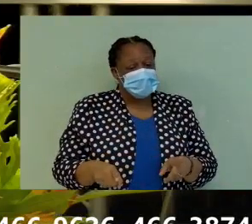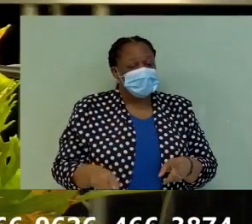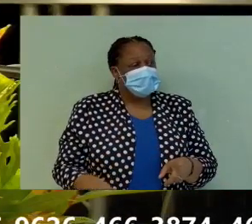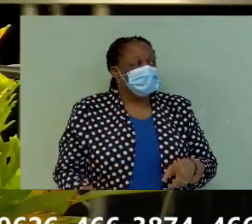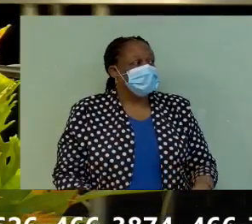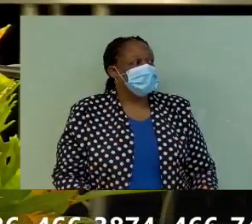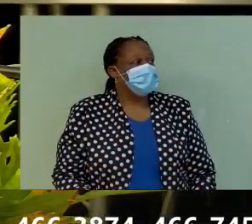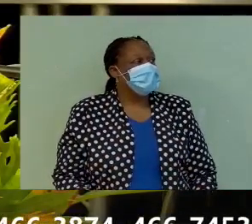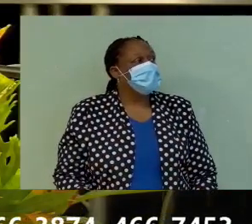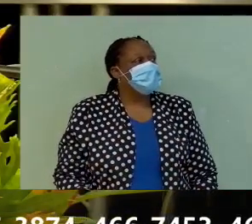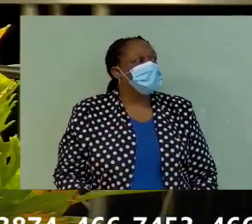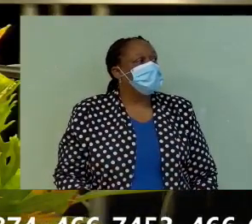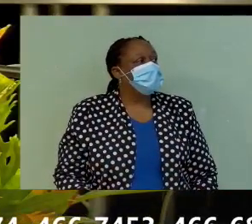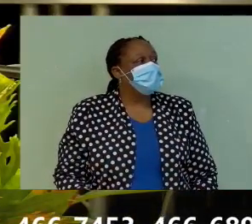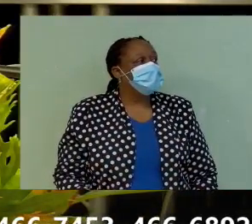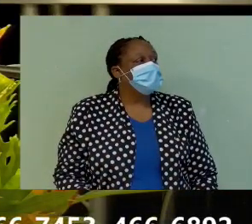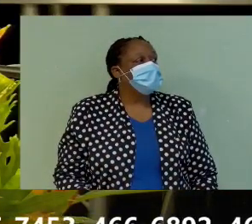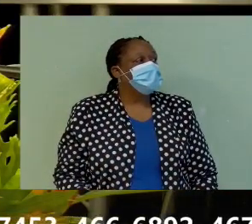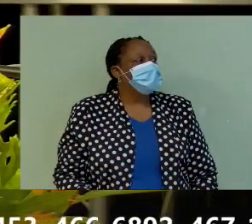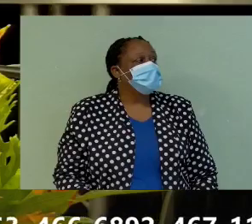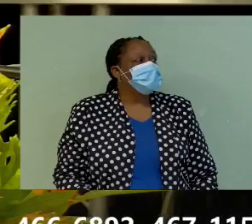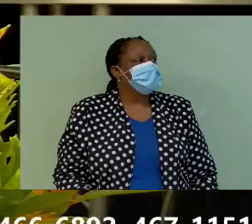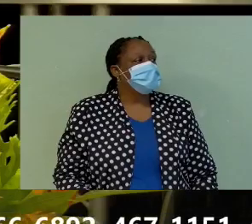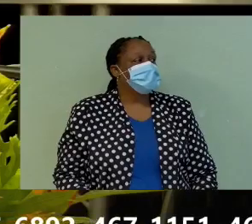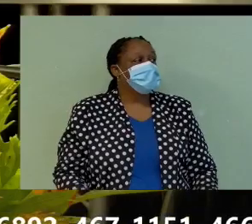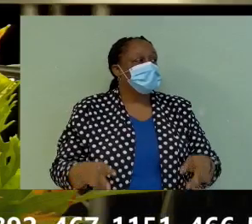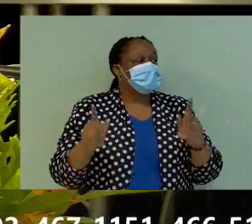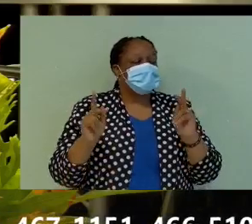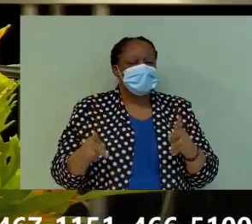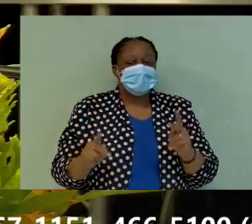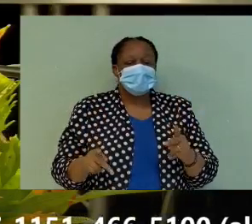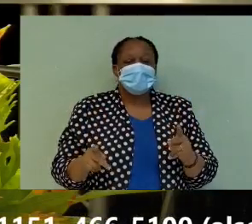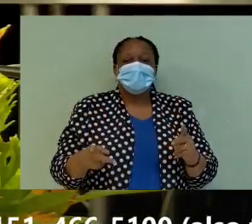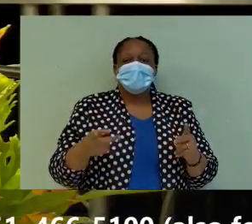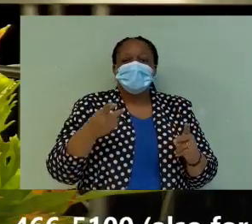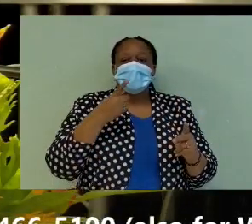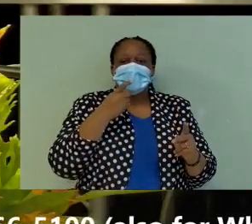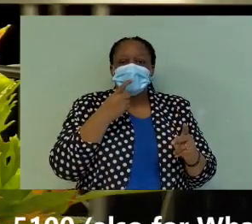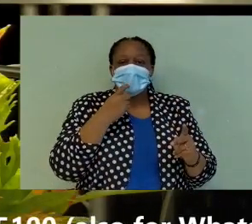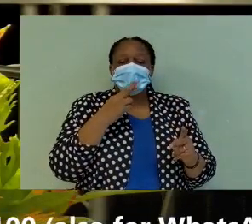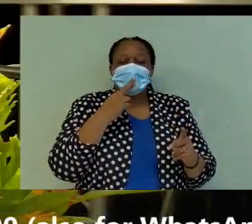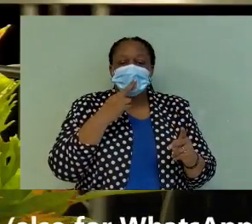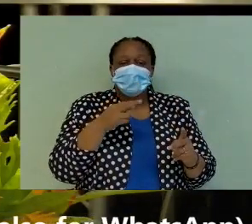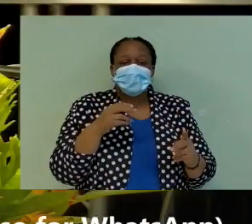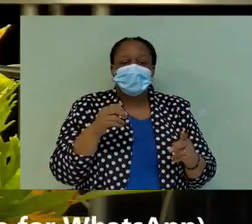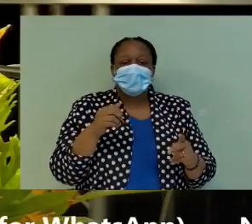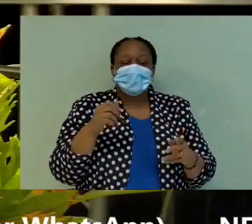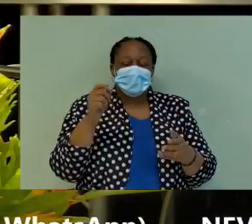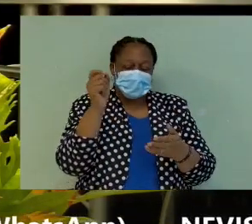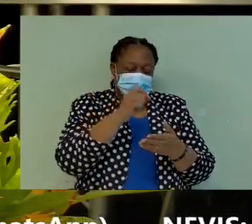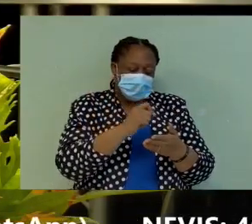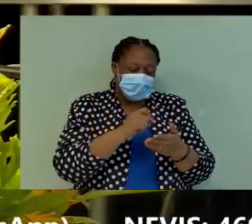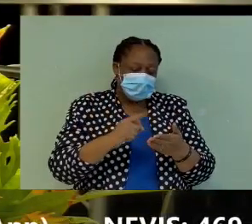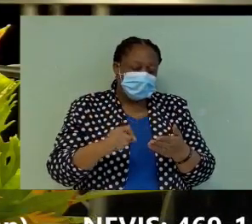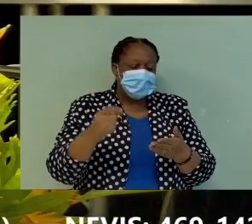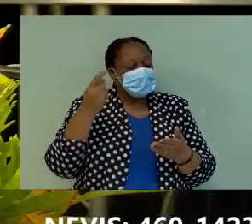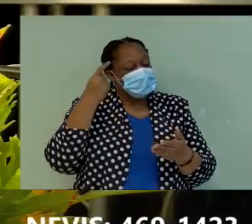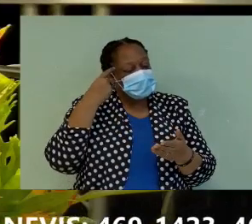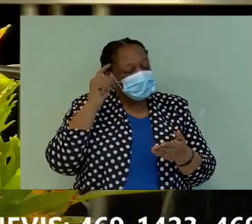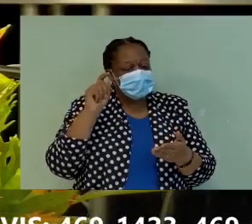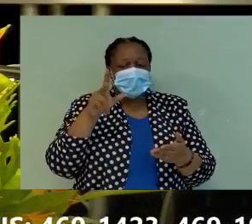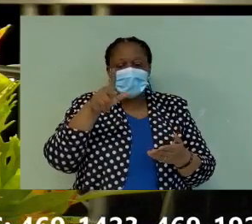that the category of persons applying for the general PAP, meaning that the household income is under